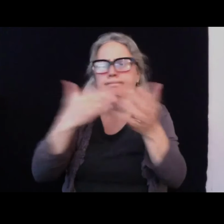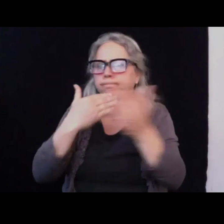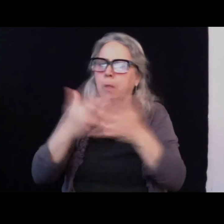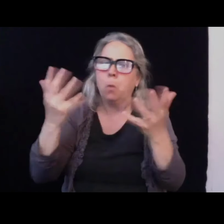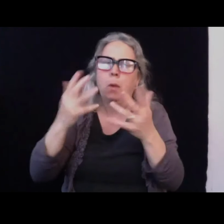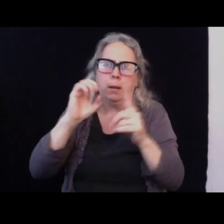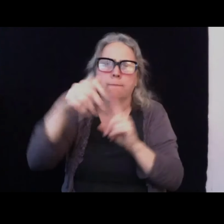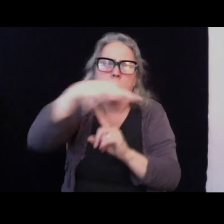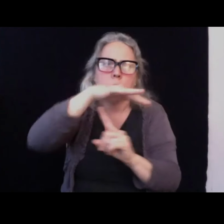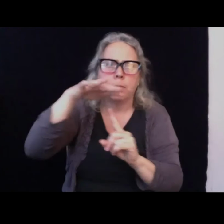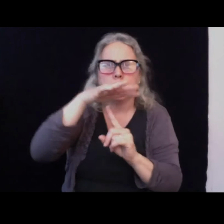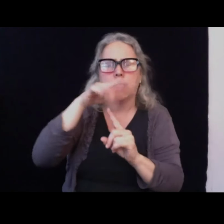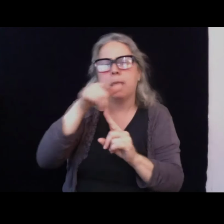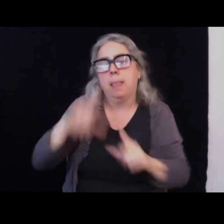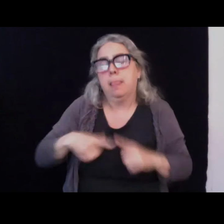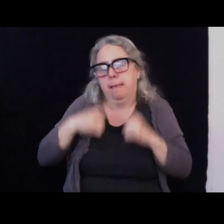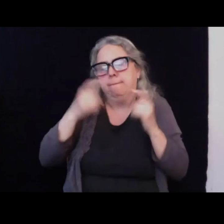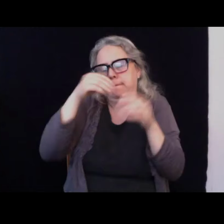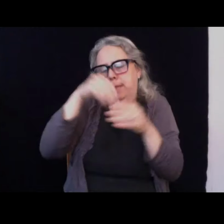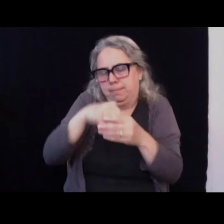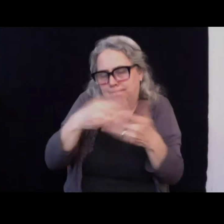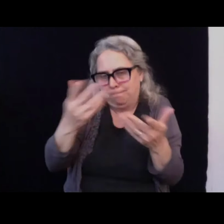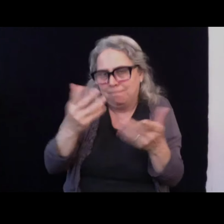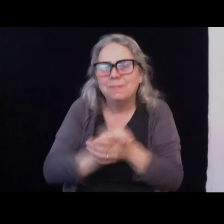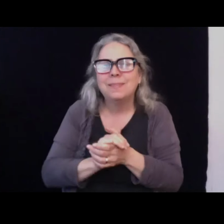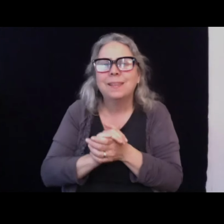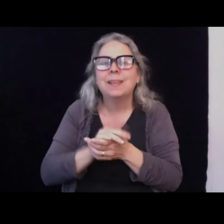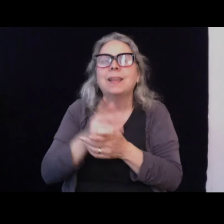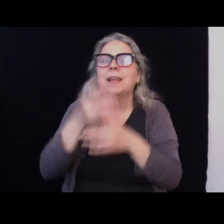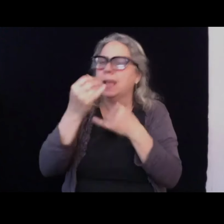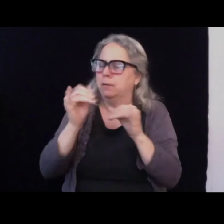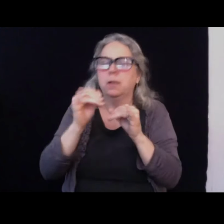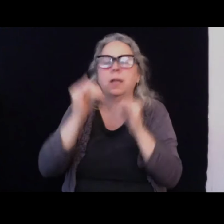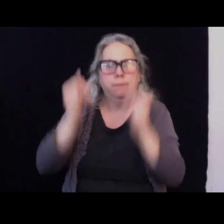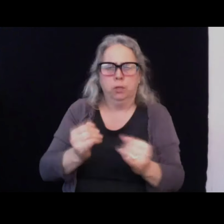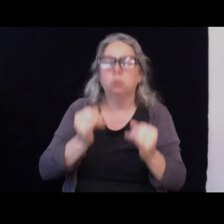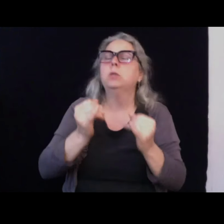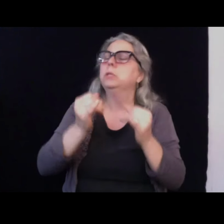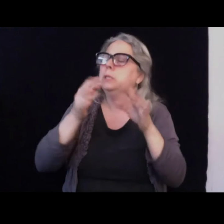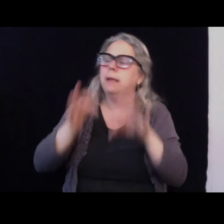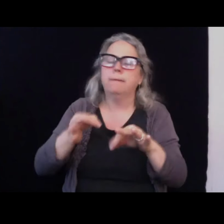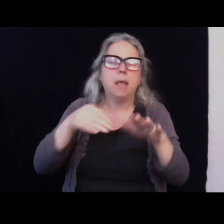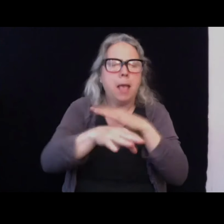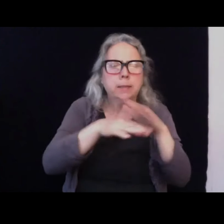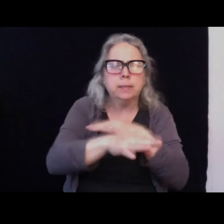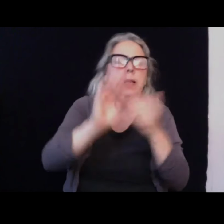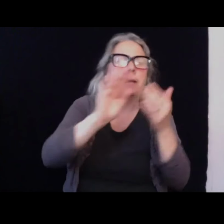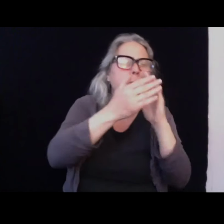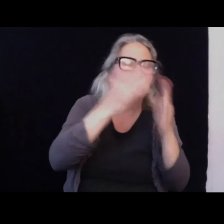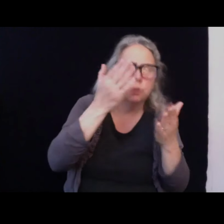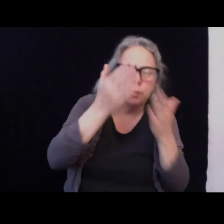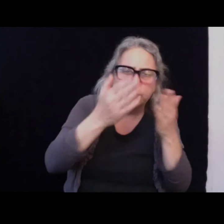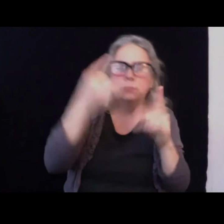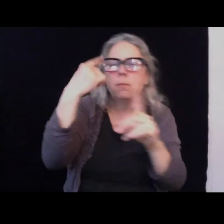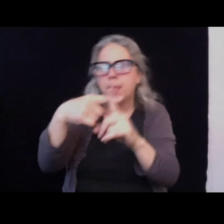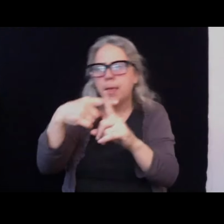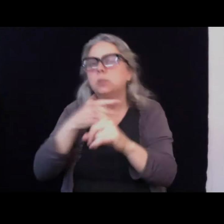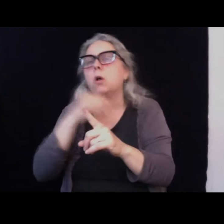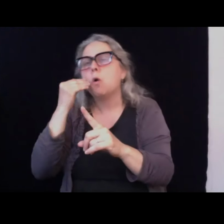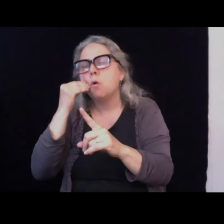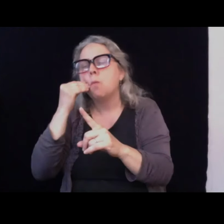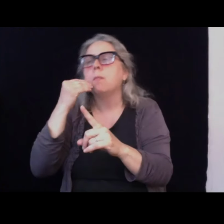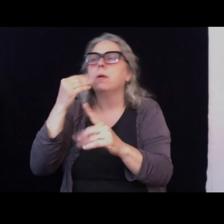environment they live in. Absolutely. So there's definitely individuals who access community services and home supports, work supports, and